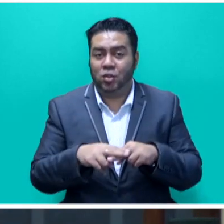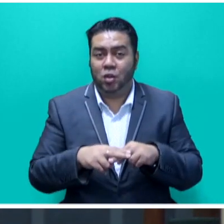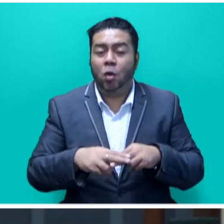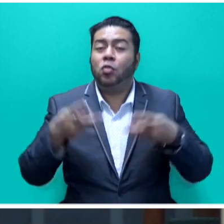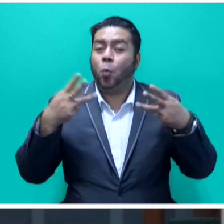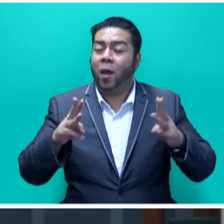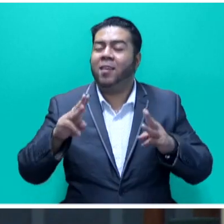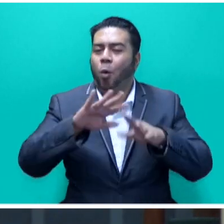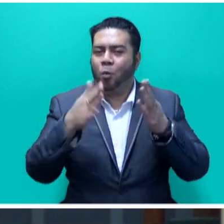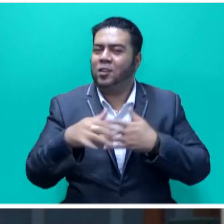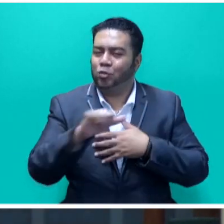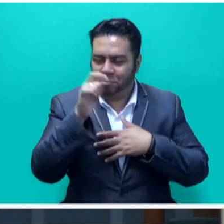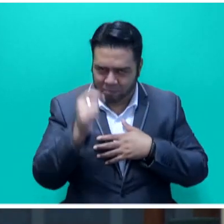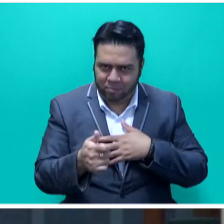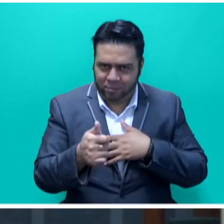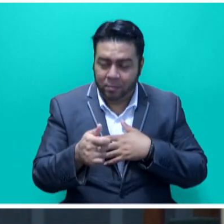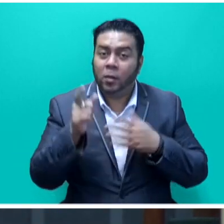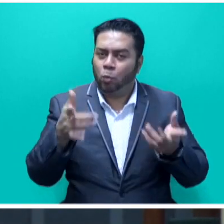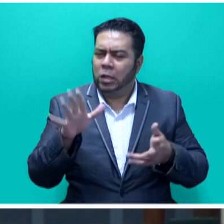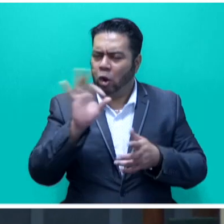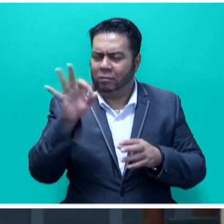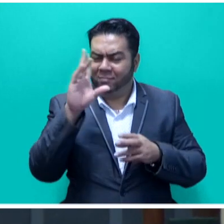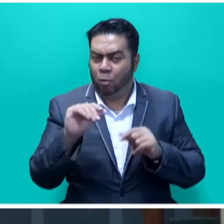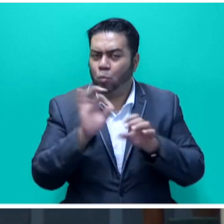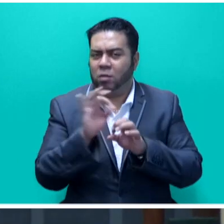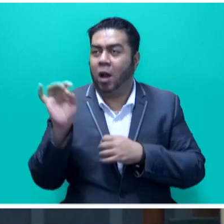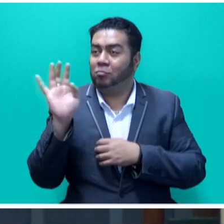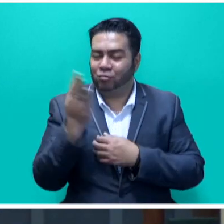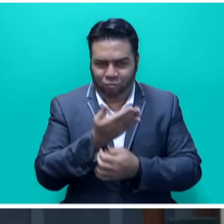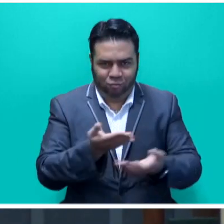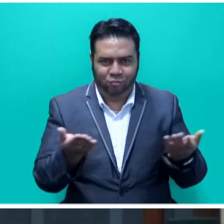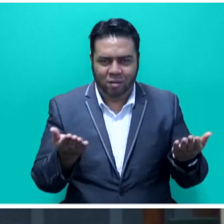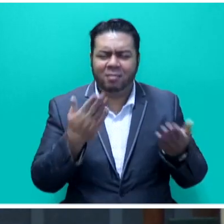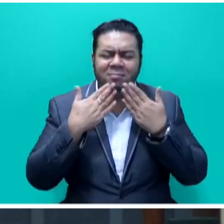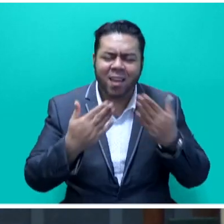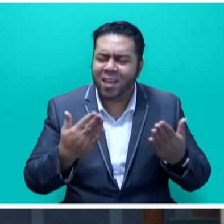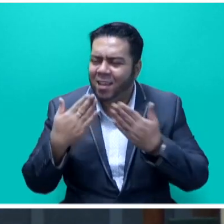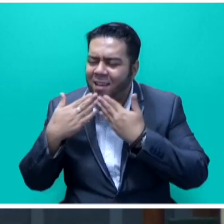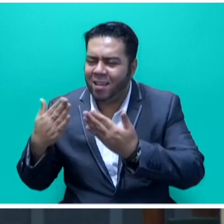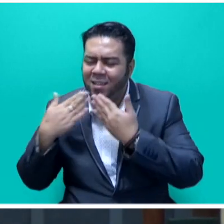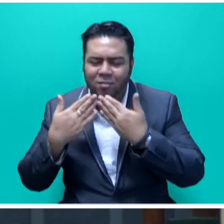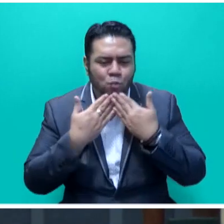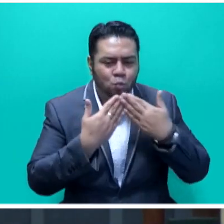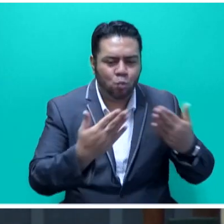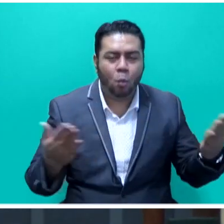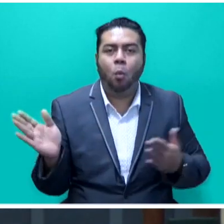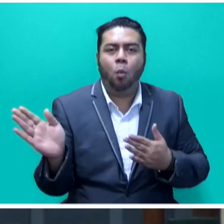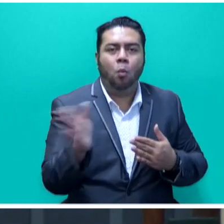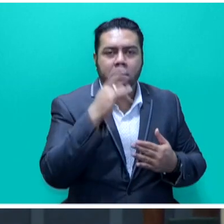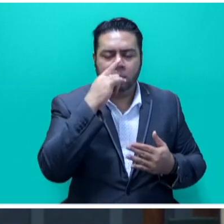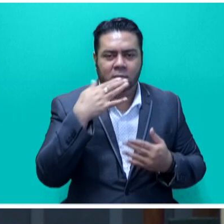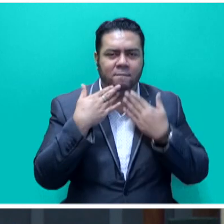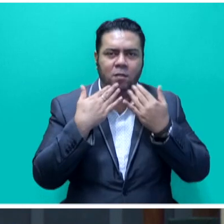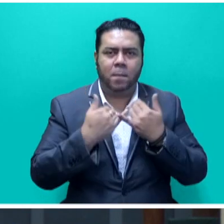the way the world should be. We couldn't have done it without you. So thank you to all. Thank you very much. Mr. Speaker, I